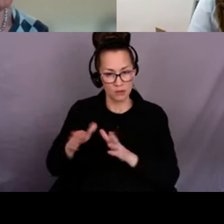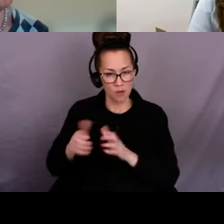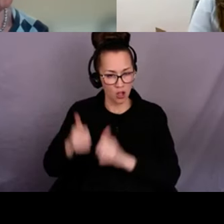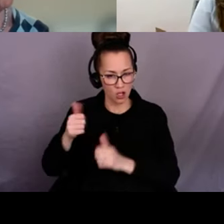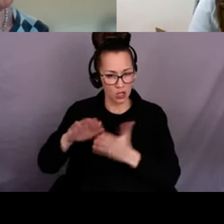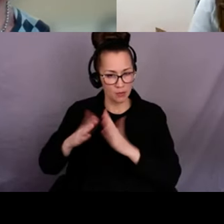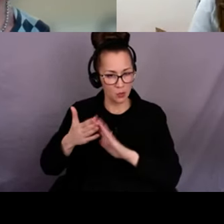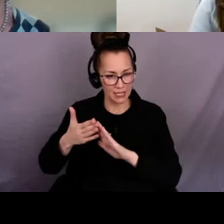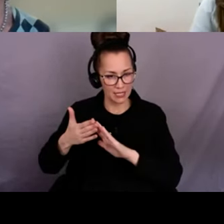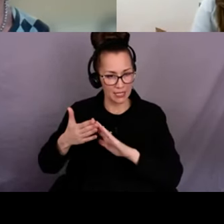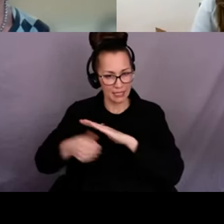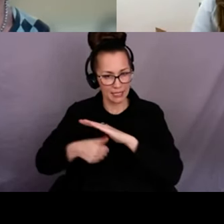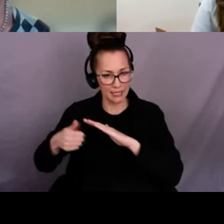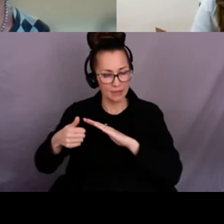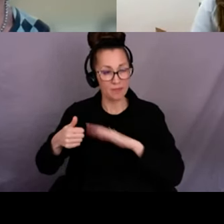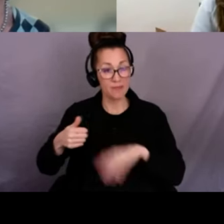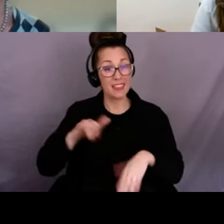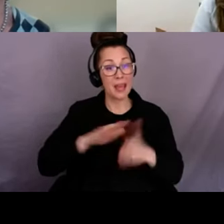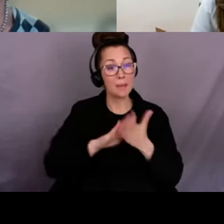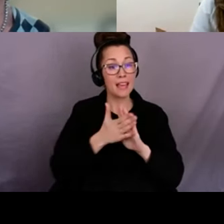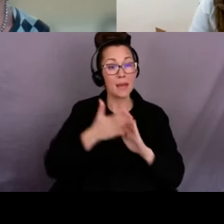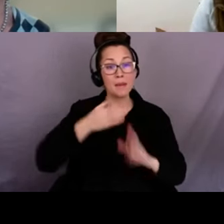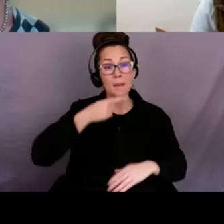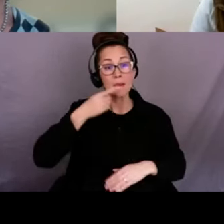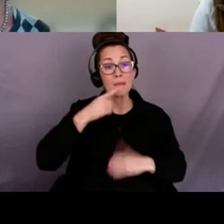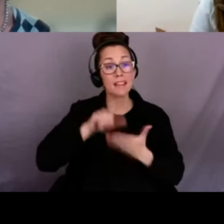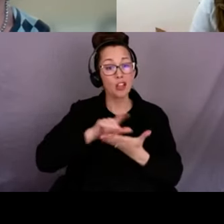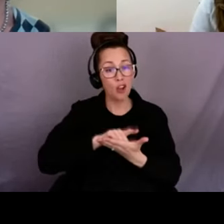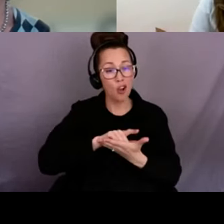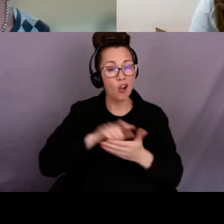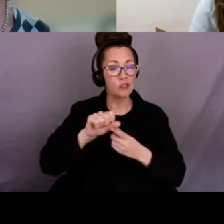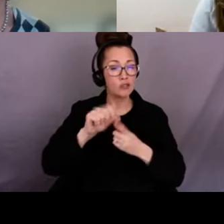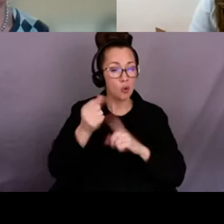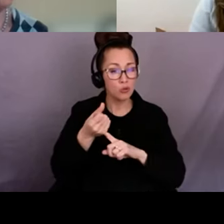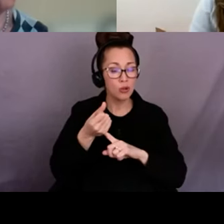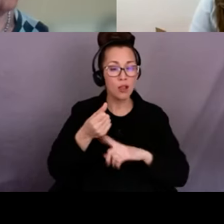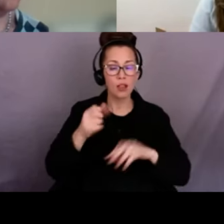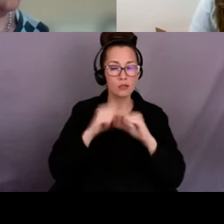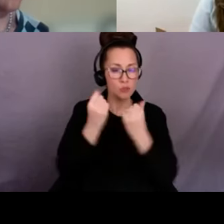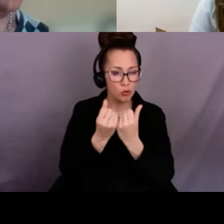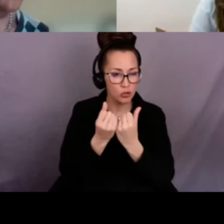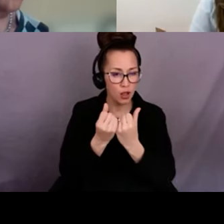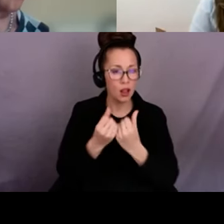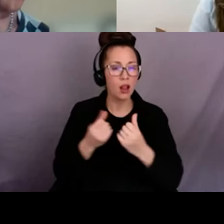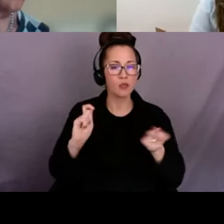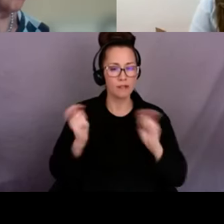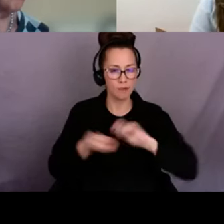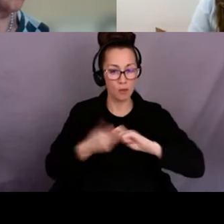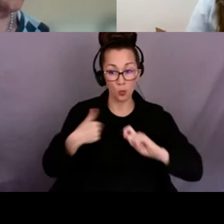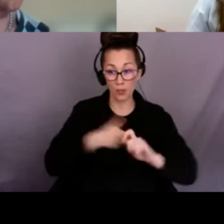was considered to be a public law social reform litigation. Okay, that's a lot of words. We call it impact